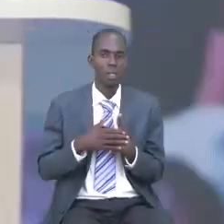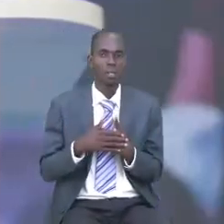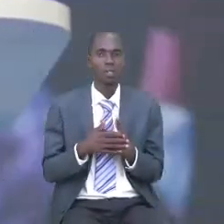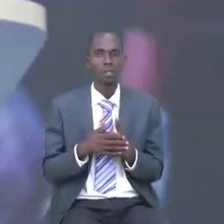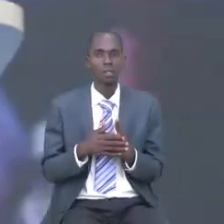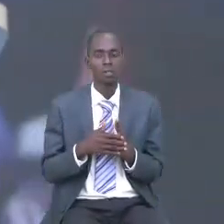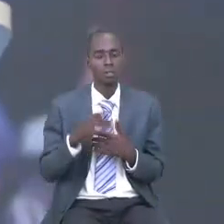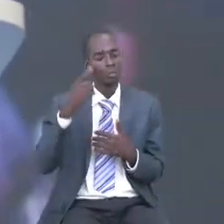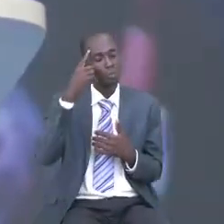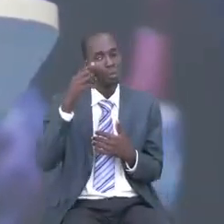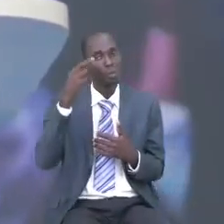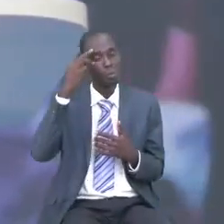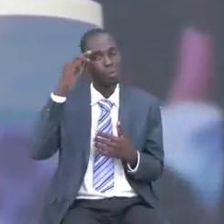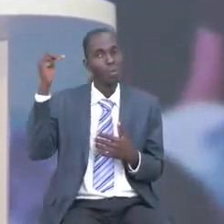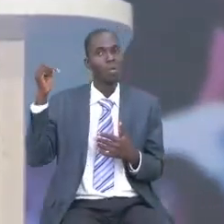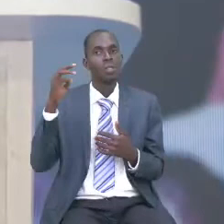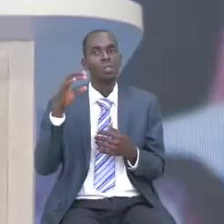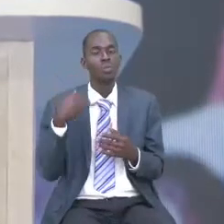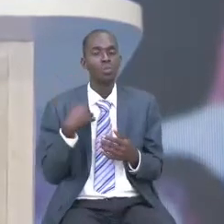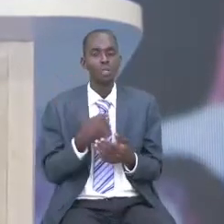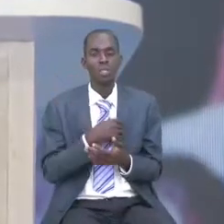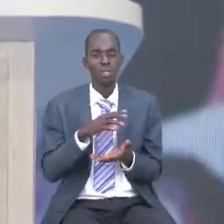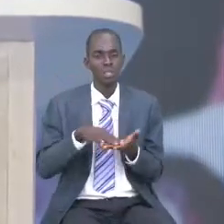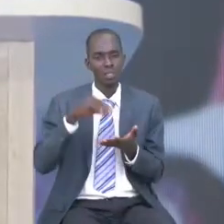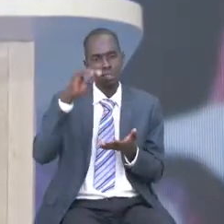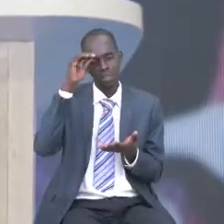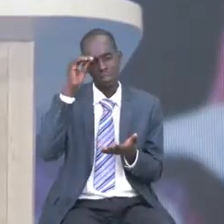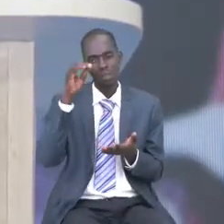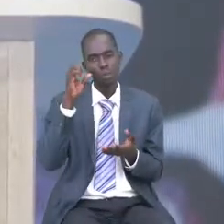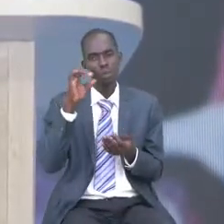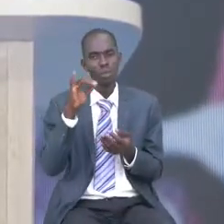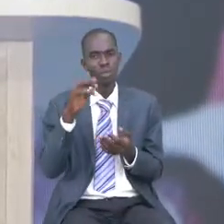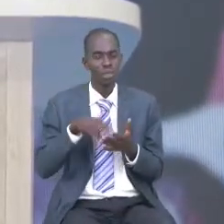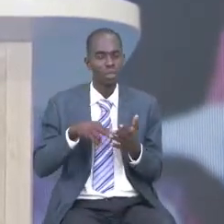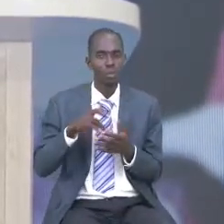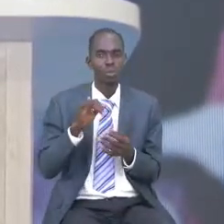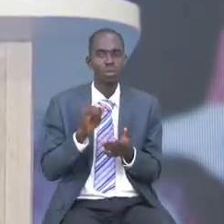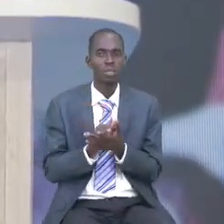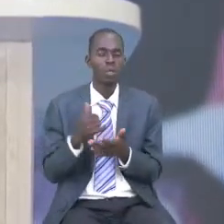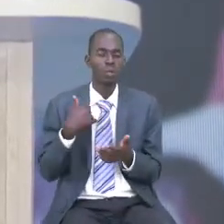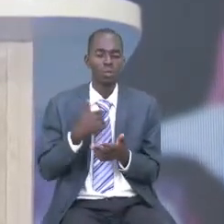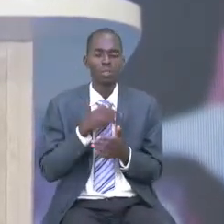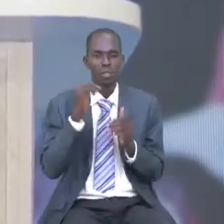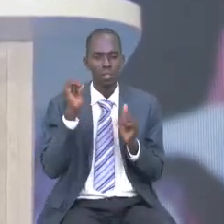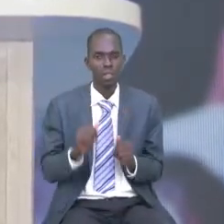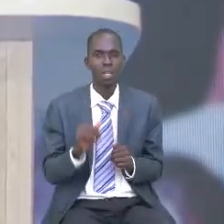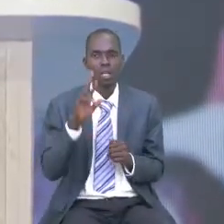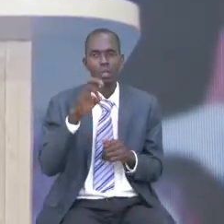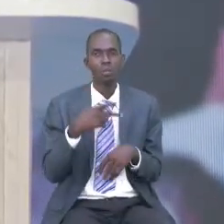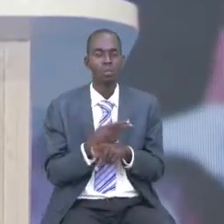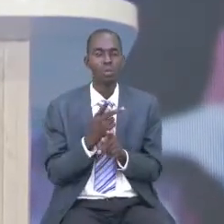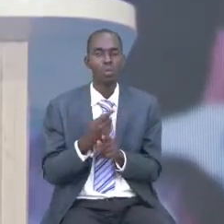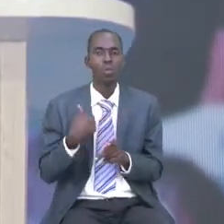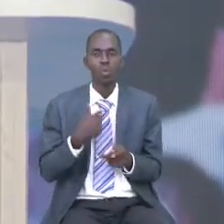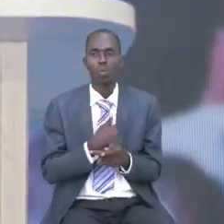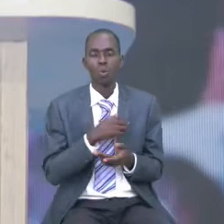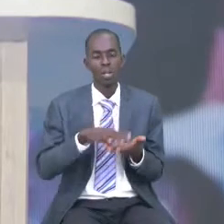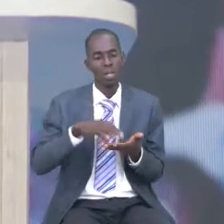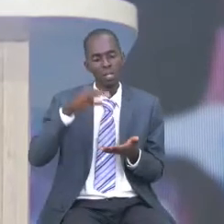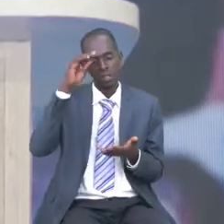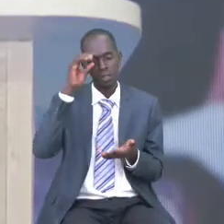learn so that we can reproduce. We learn so that we can